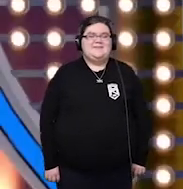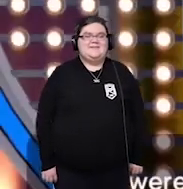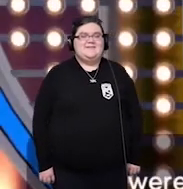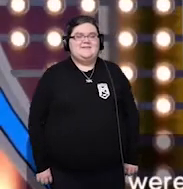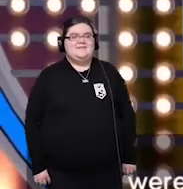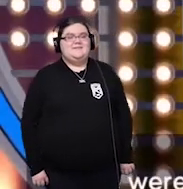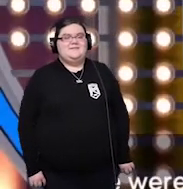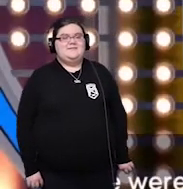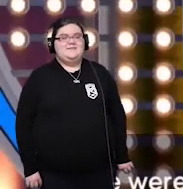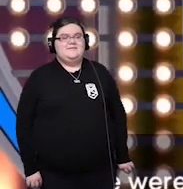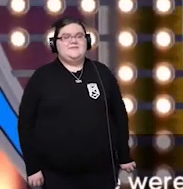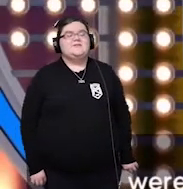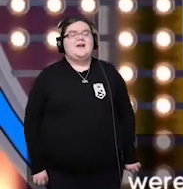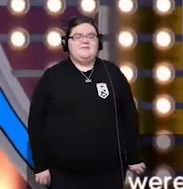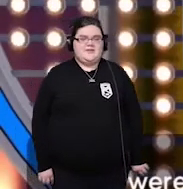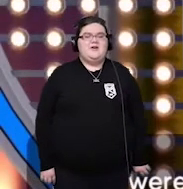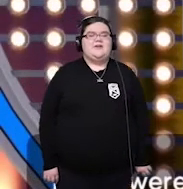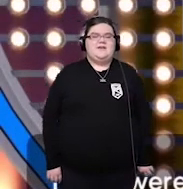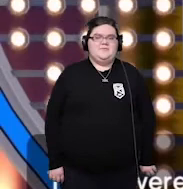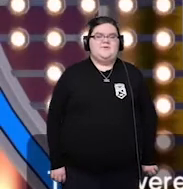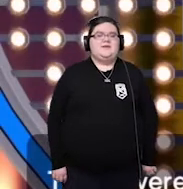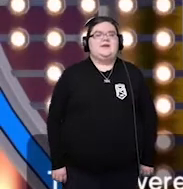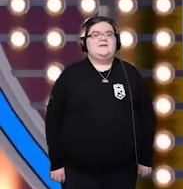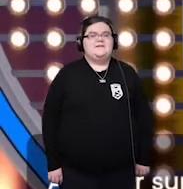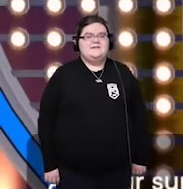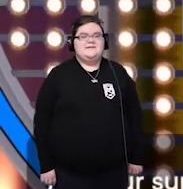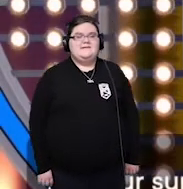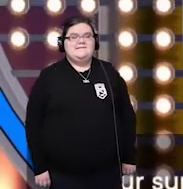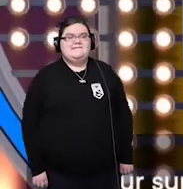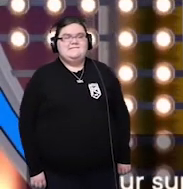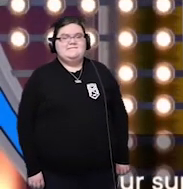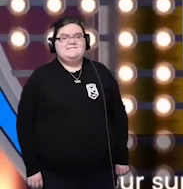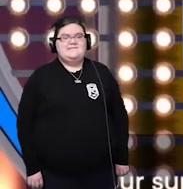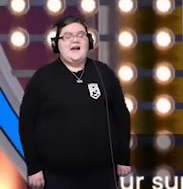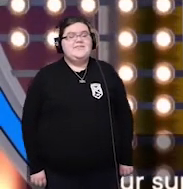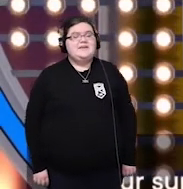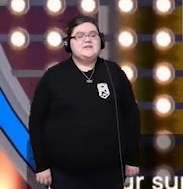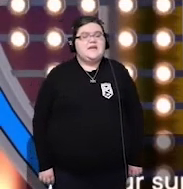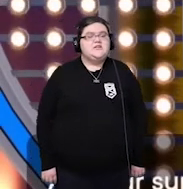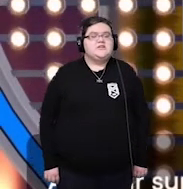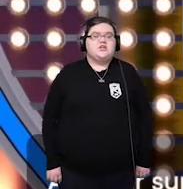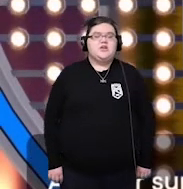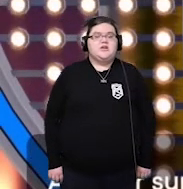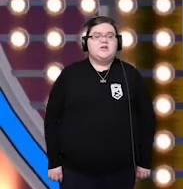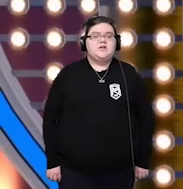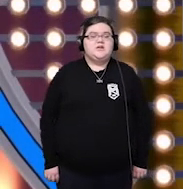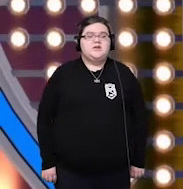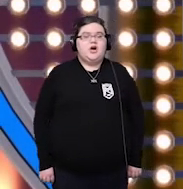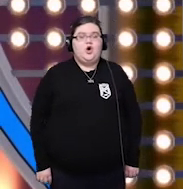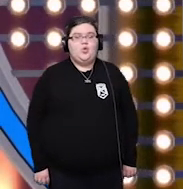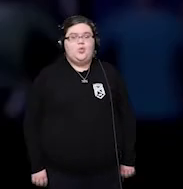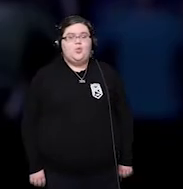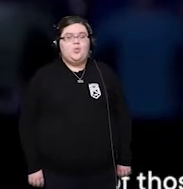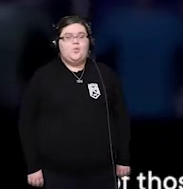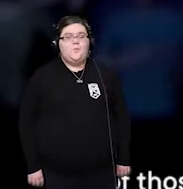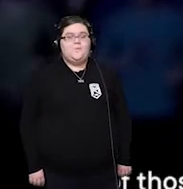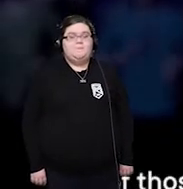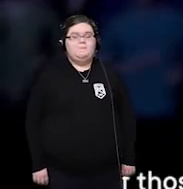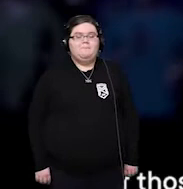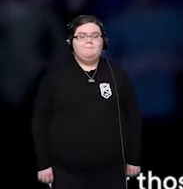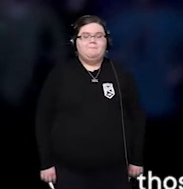one though. This is yeah, I reckon. So Cat was top. Okay, number one. Okay. Yeah, I think we could have stayed. I think stage is good.